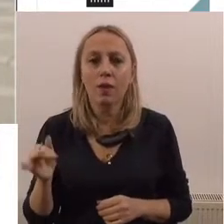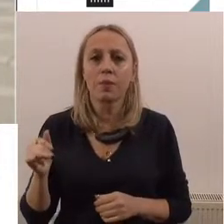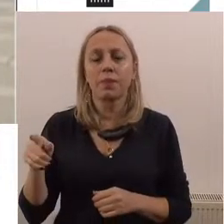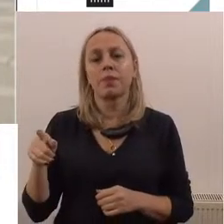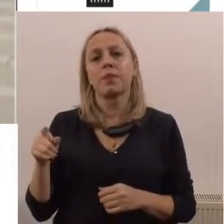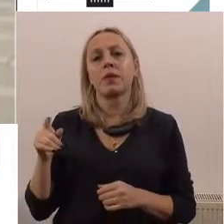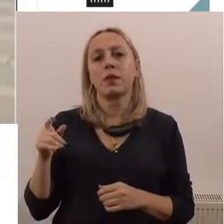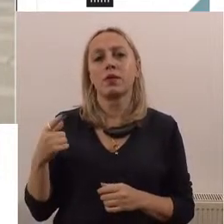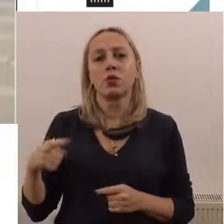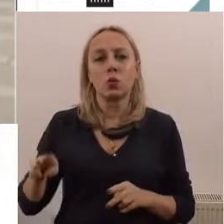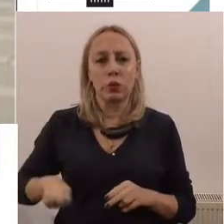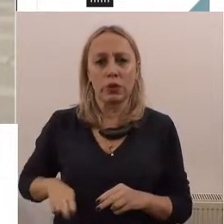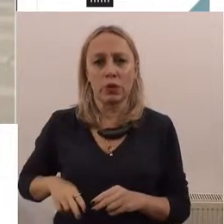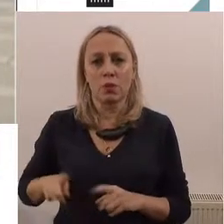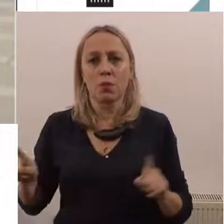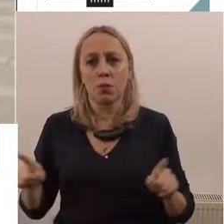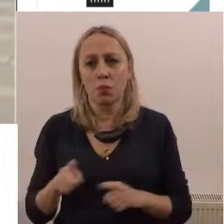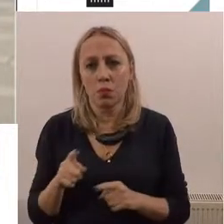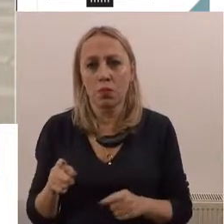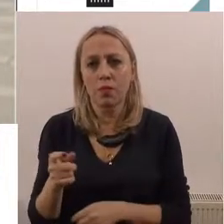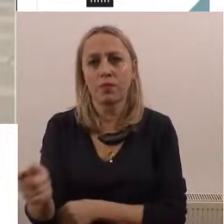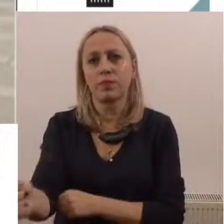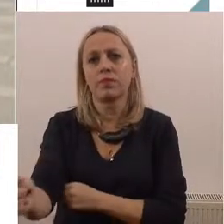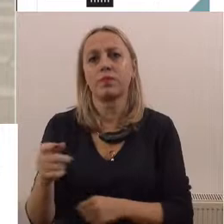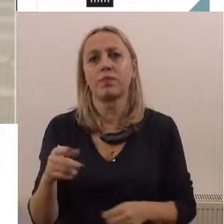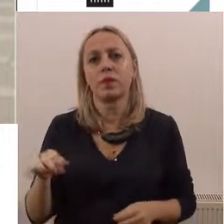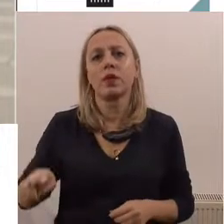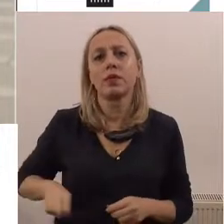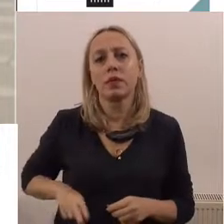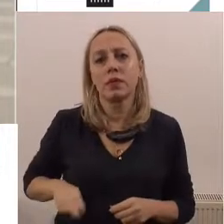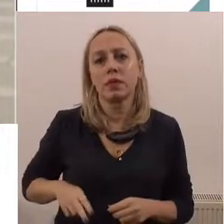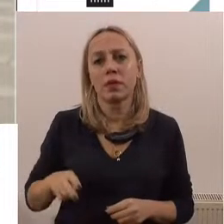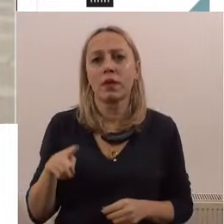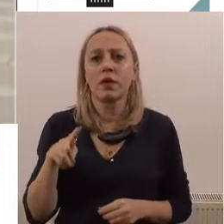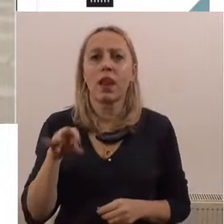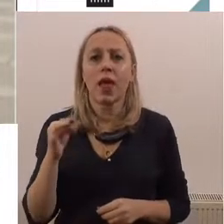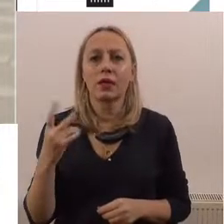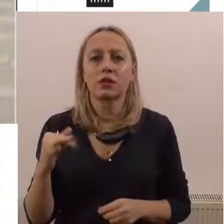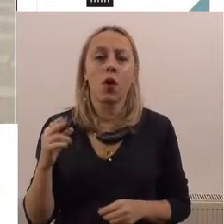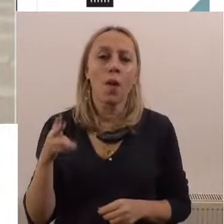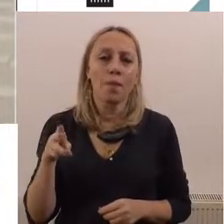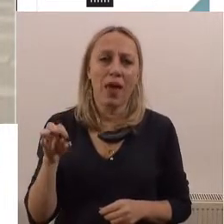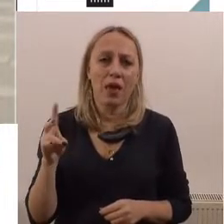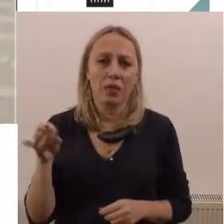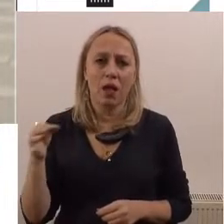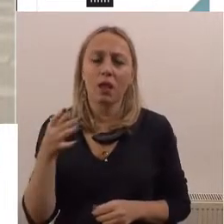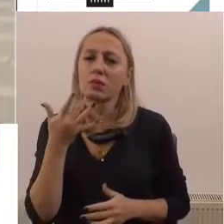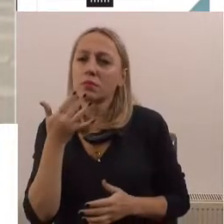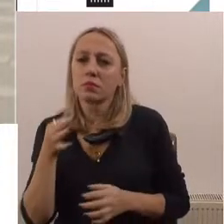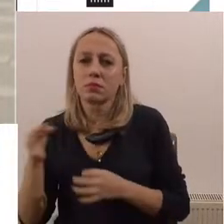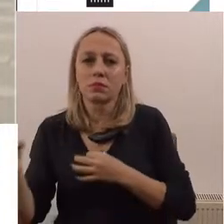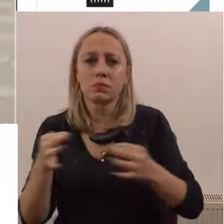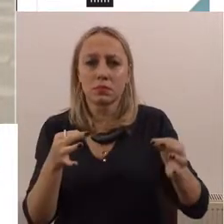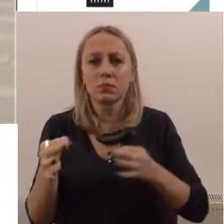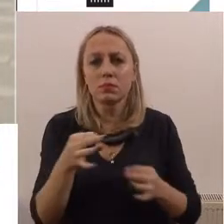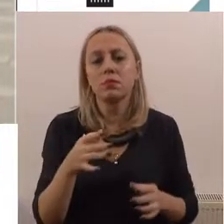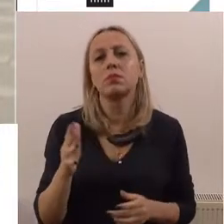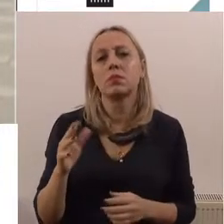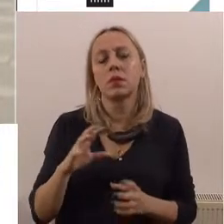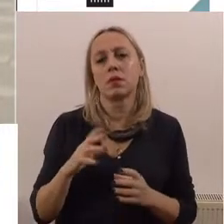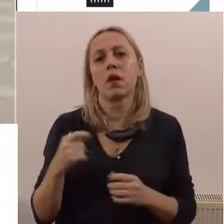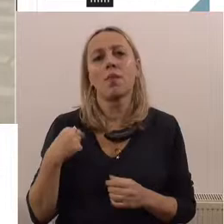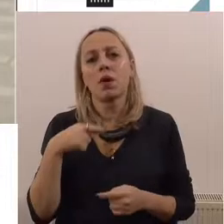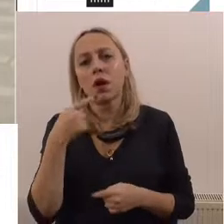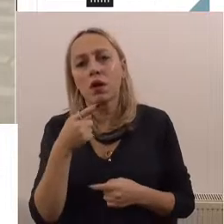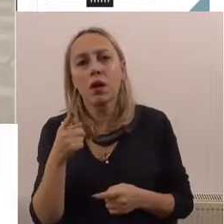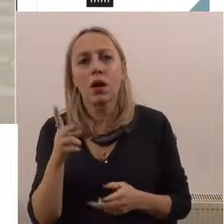with Marina Loshak and Christopher Hofsteiner from